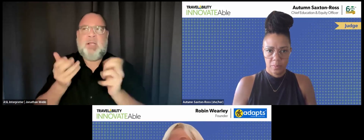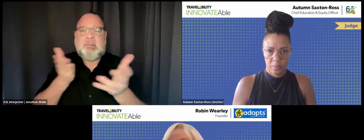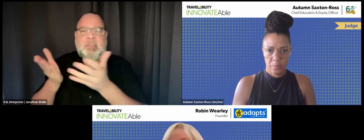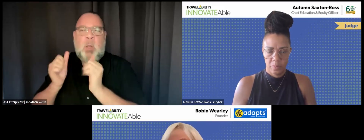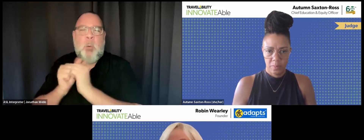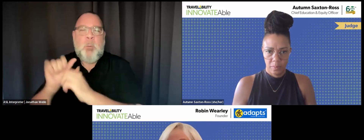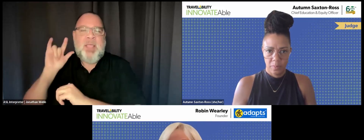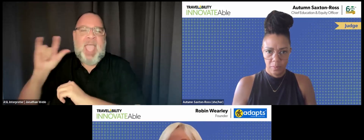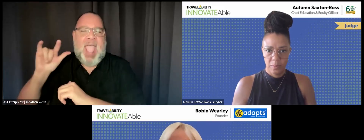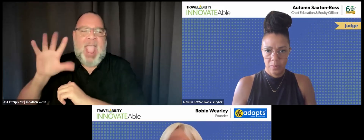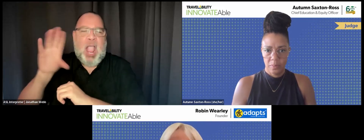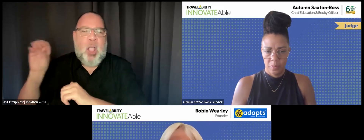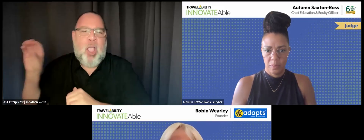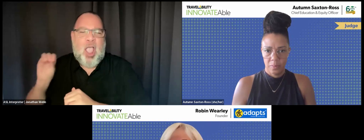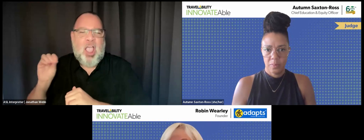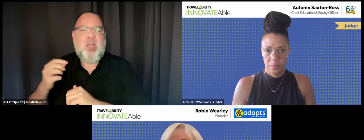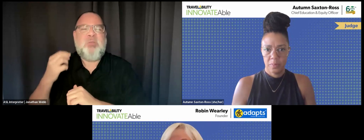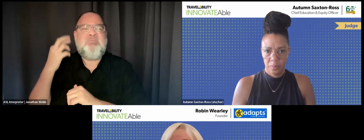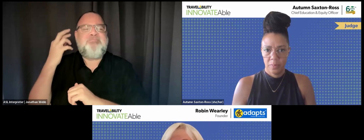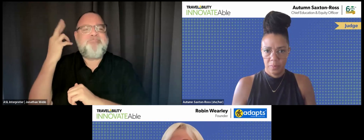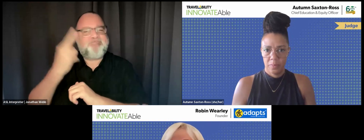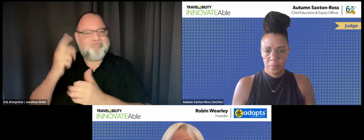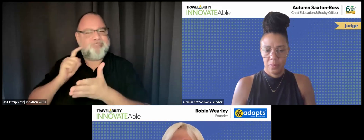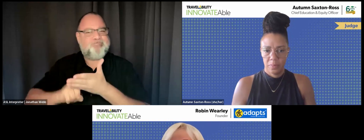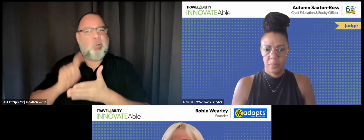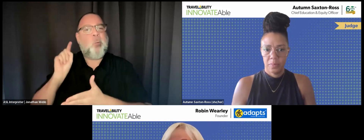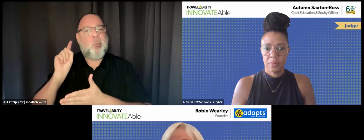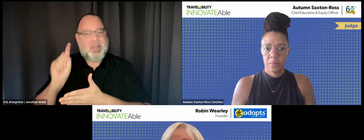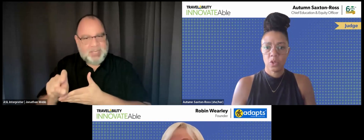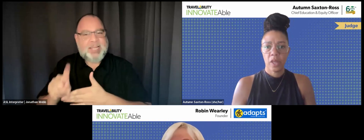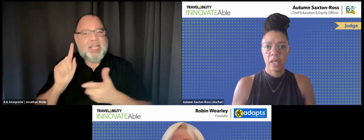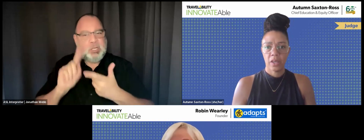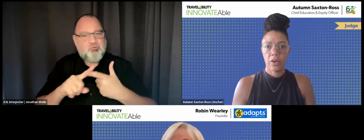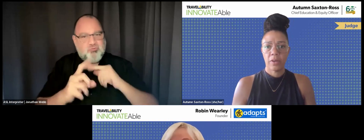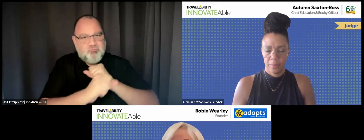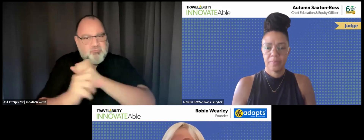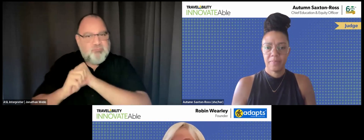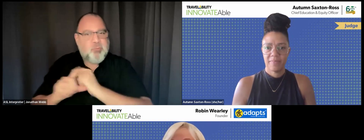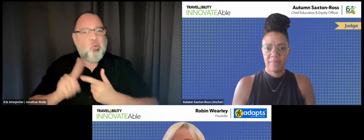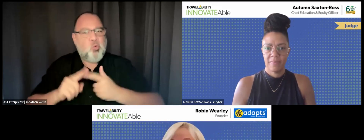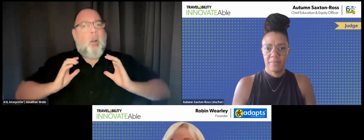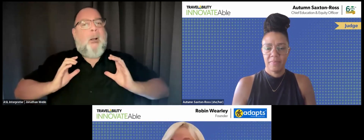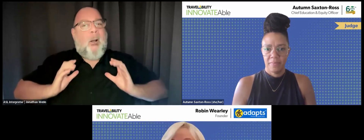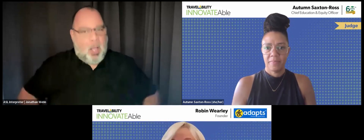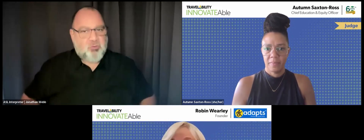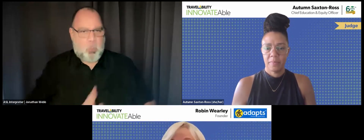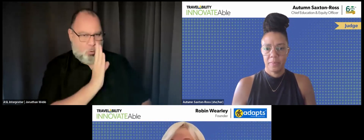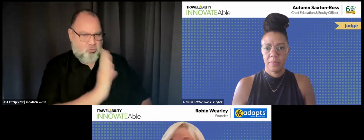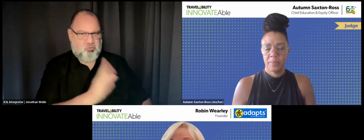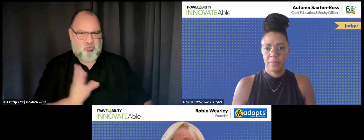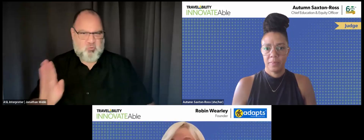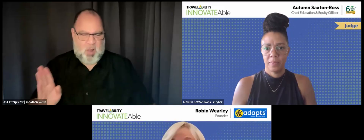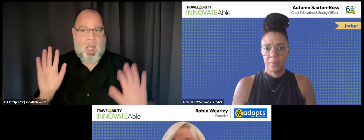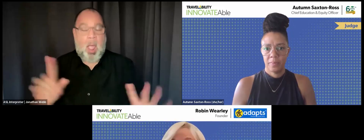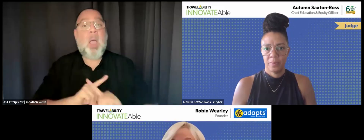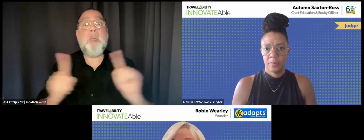realized we really need to market it to the end users, the regular customers. But a lot of our